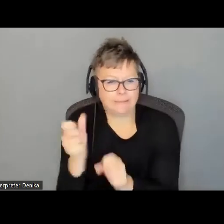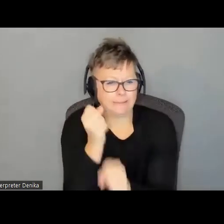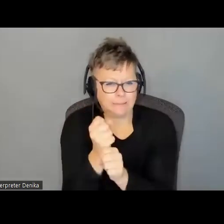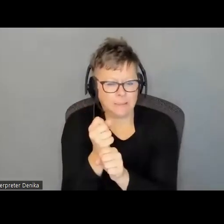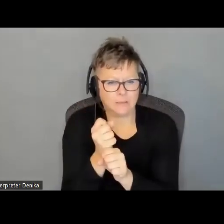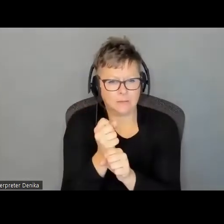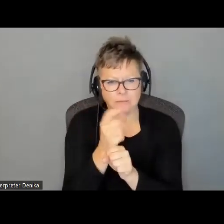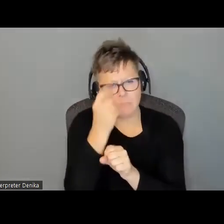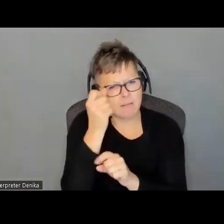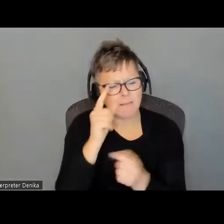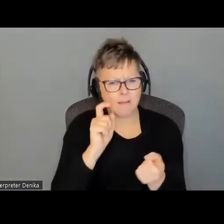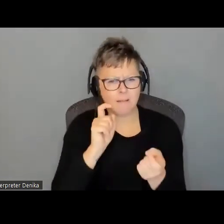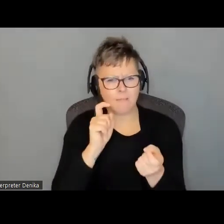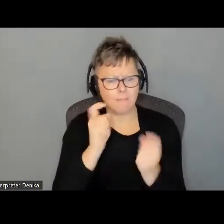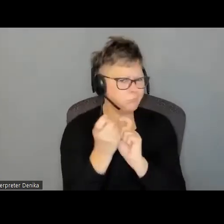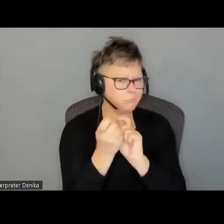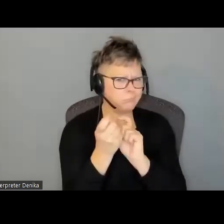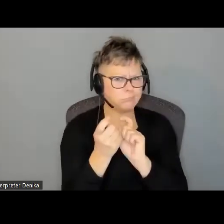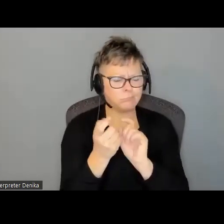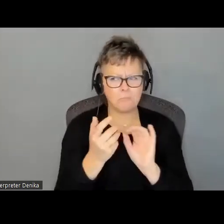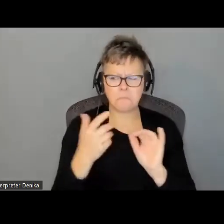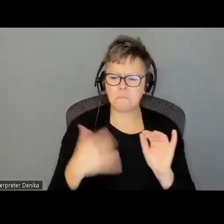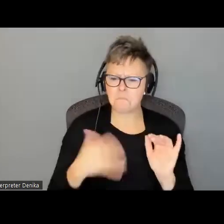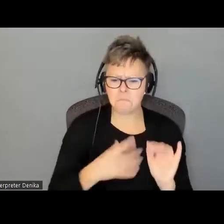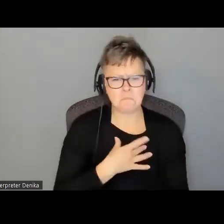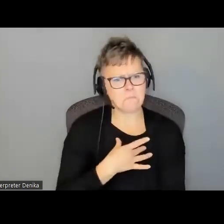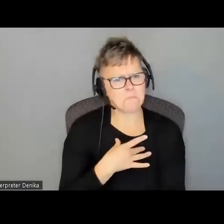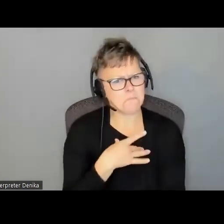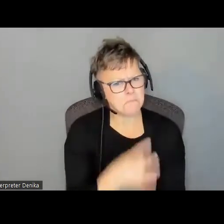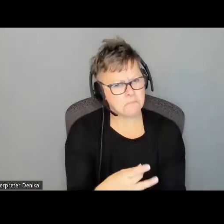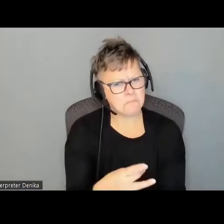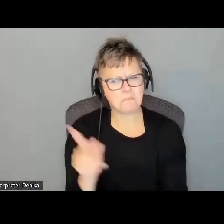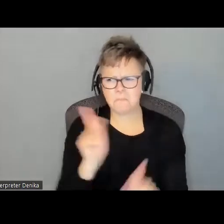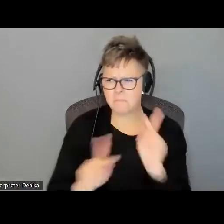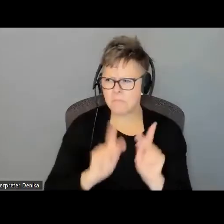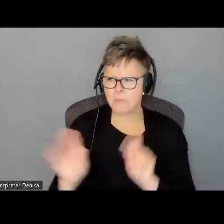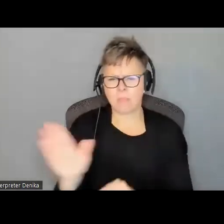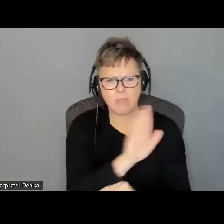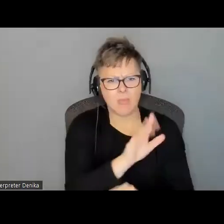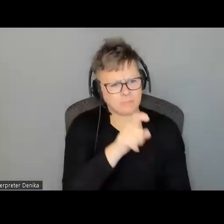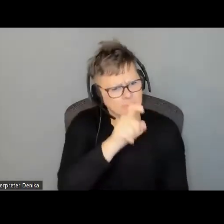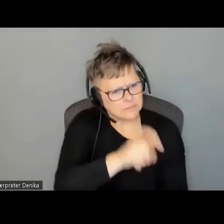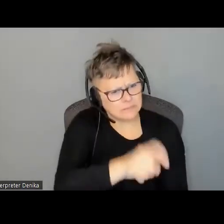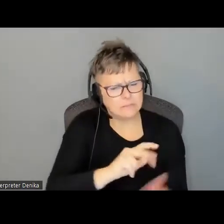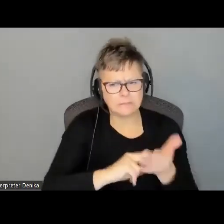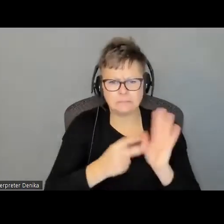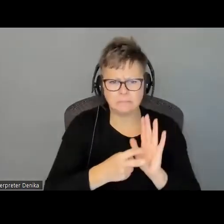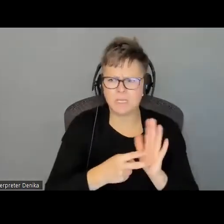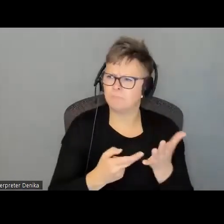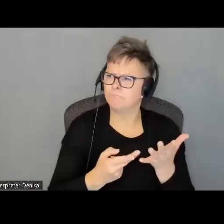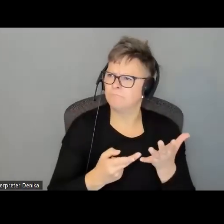shift and an acceleration of the demand and need to increase accessibility in